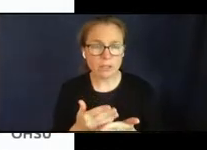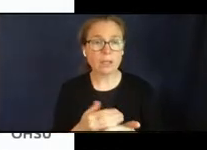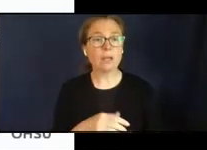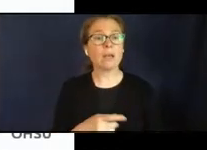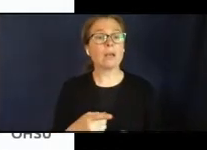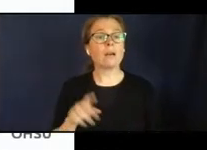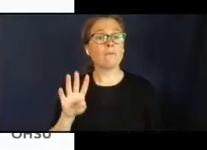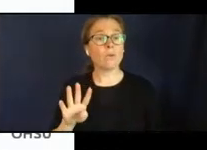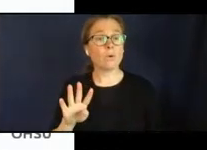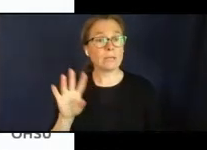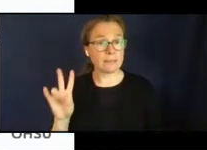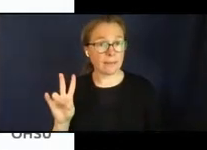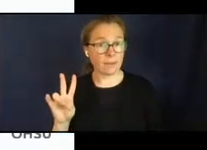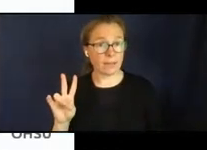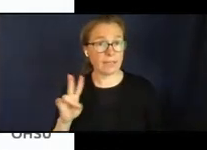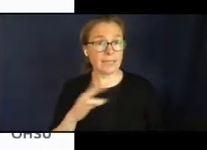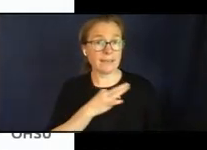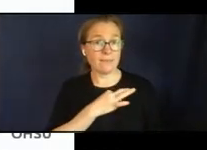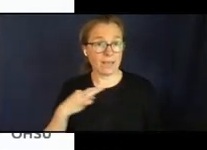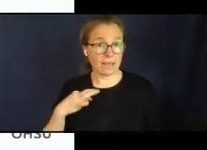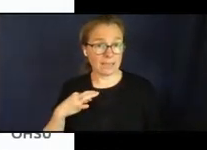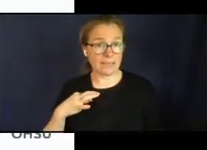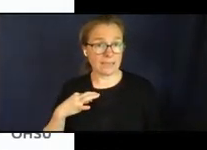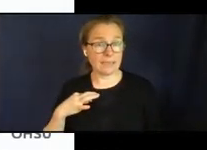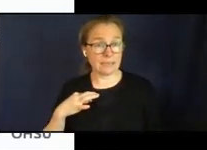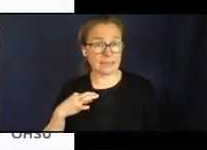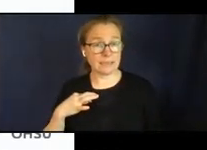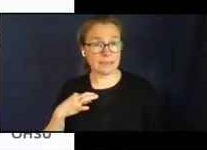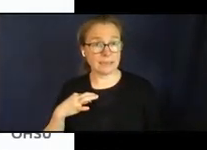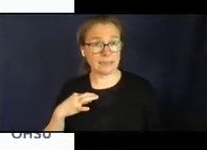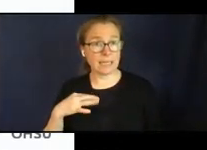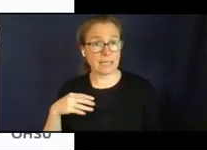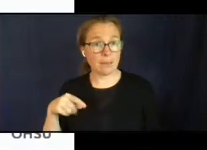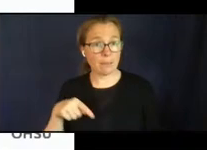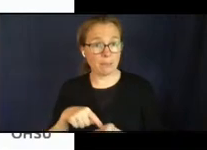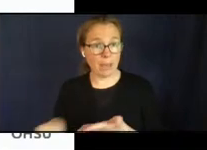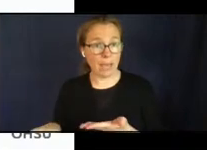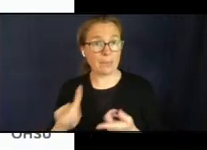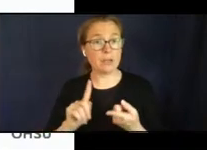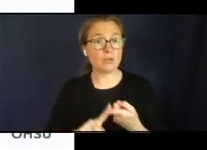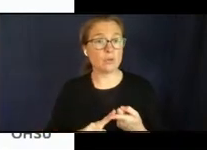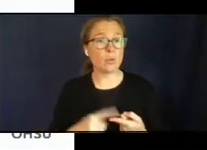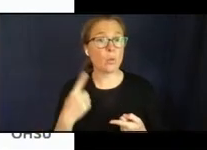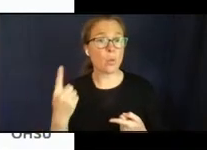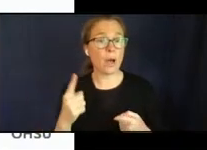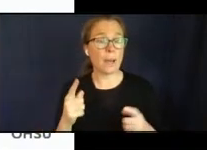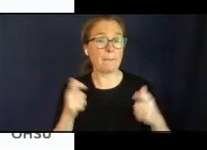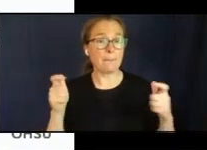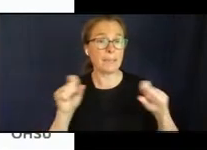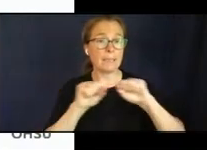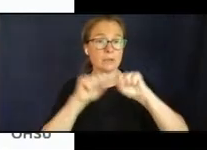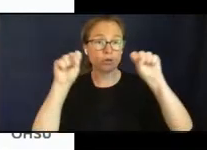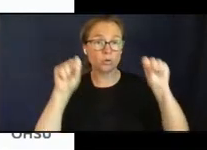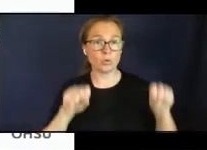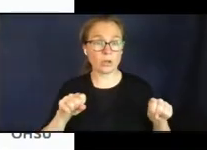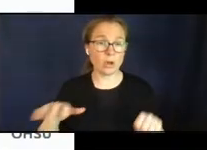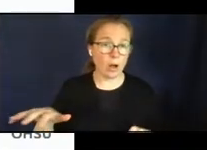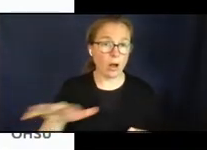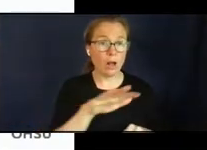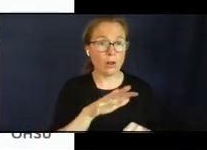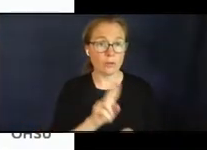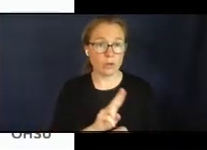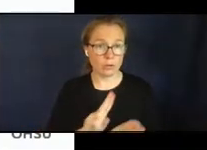separate faculty compensation plans to one overarching structure across the university. We're the first time we